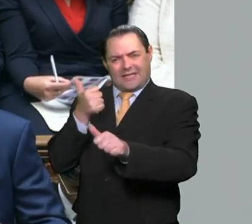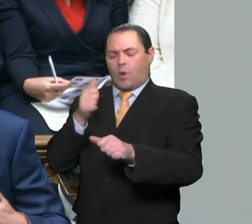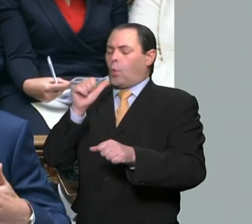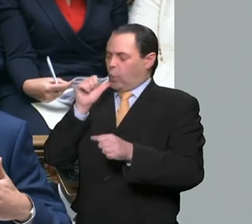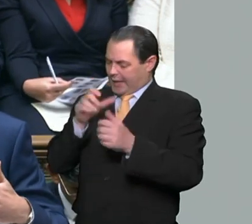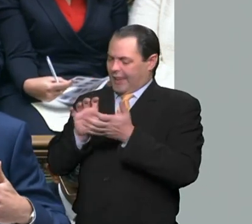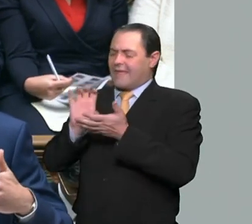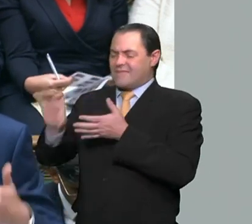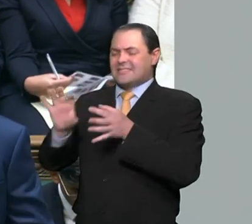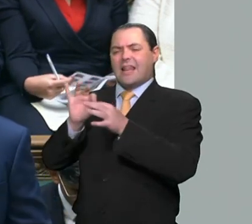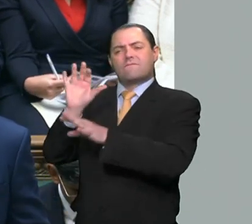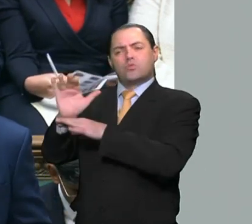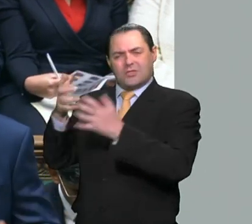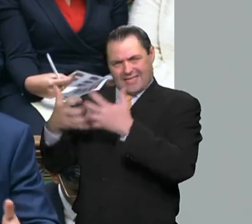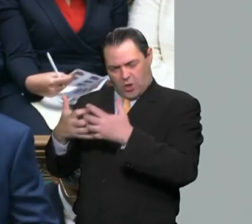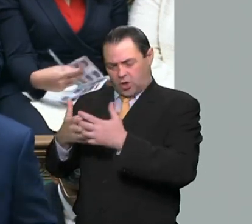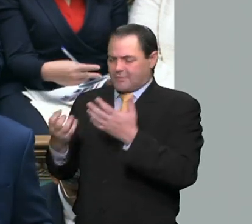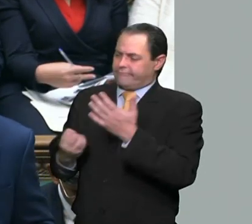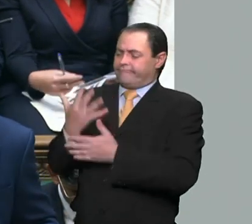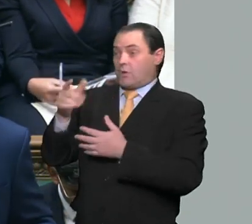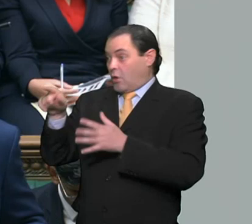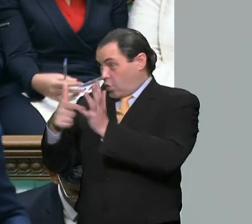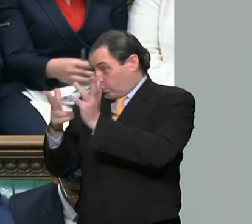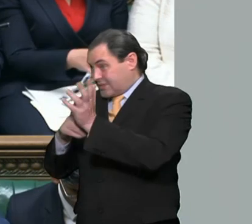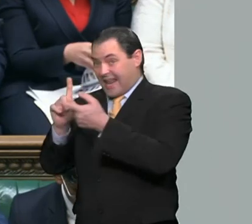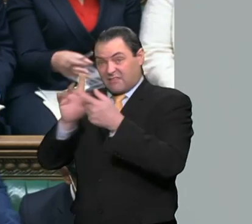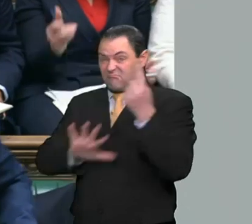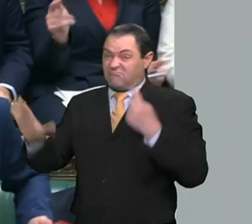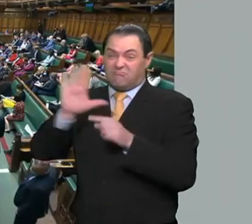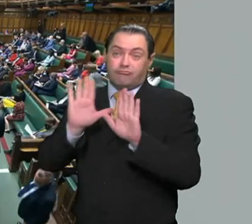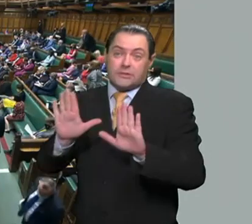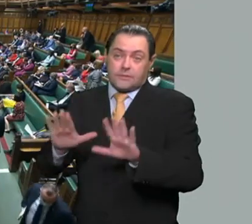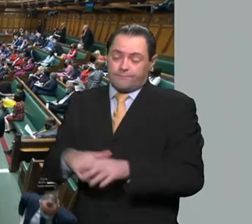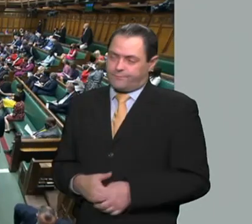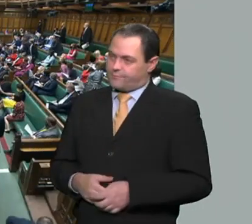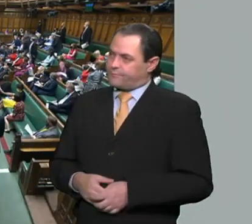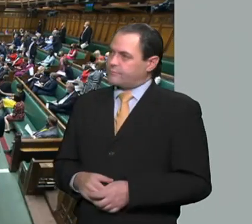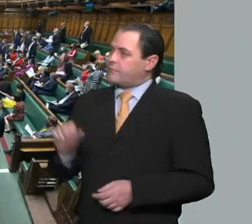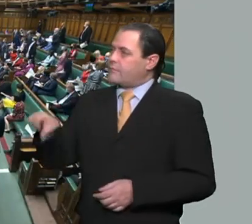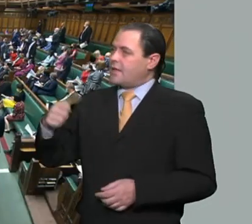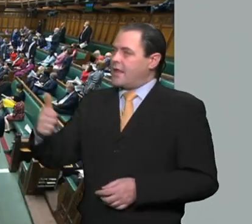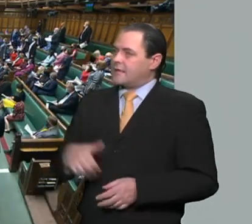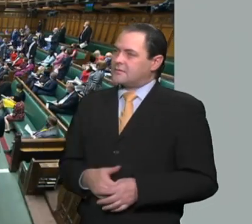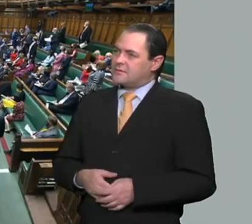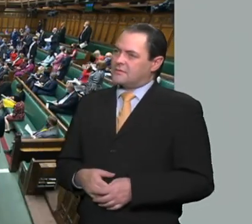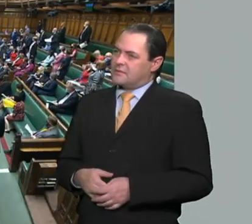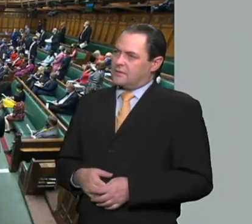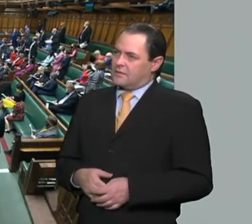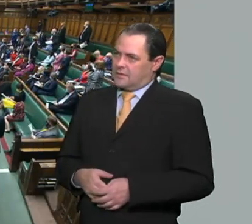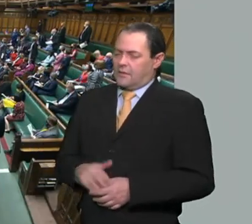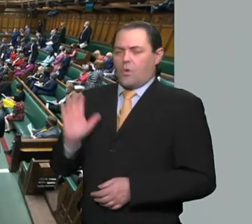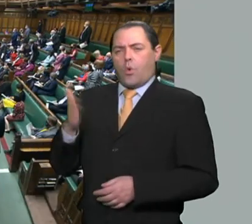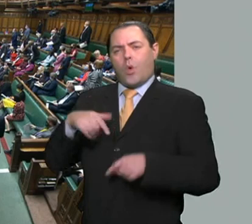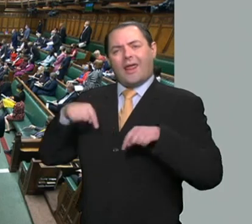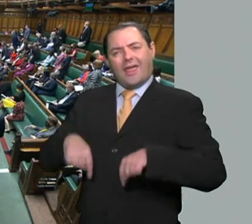future that will create the jobs of the future in her constituency and right across the UK. Derek Thomas. All of us